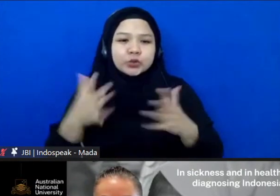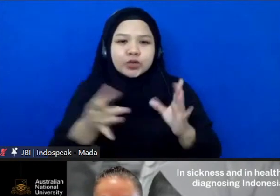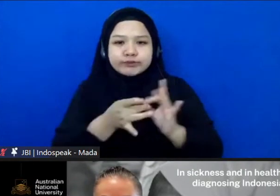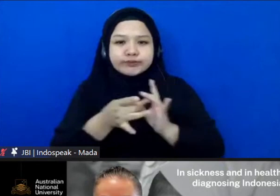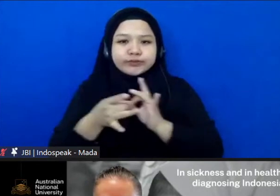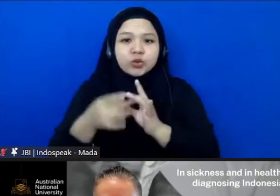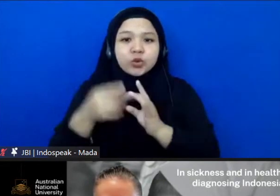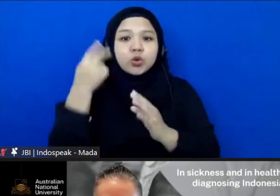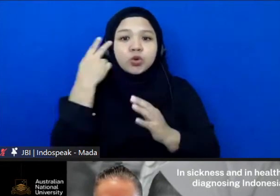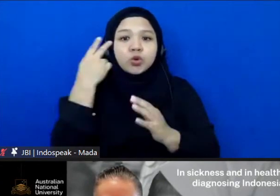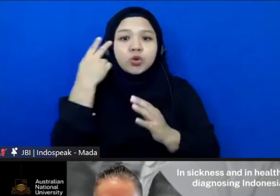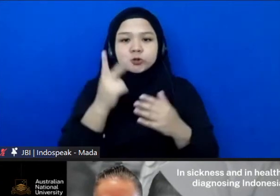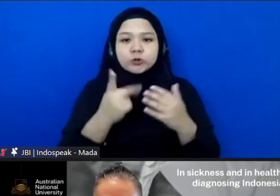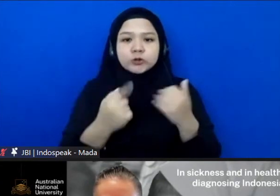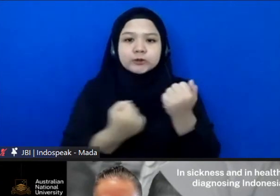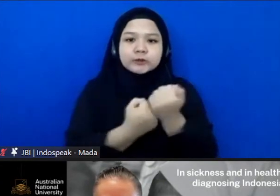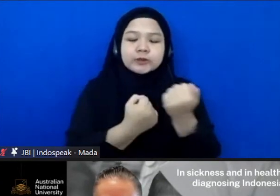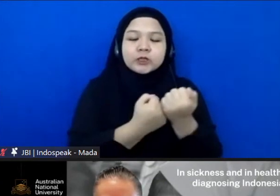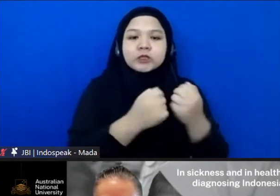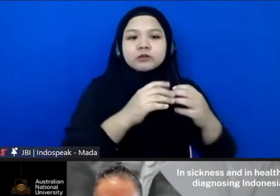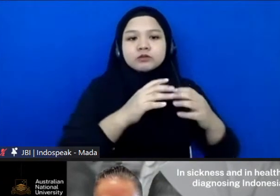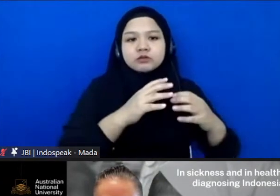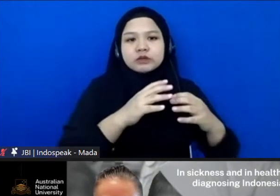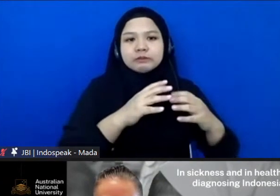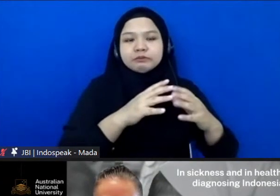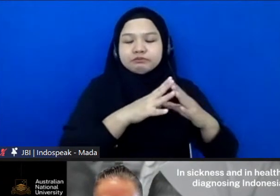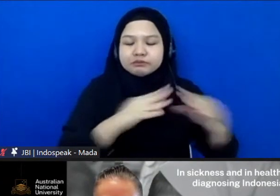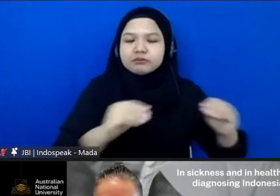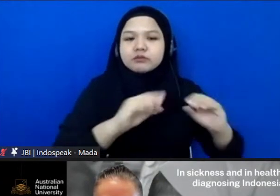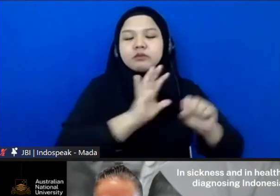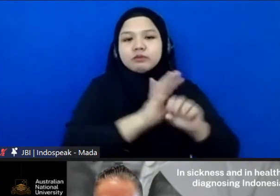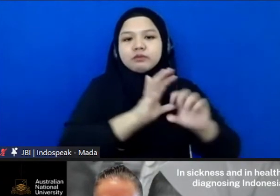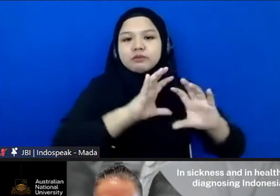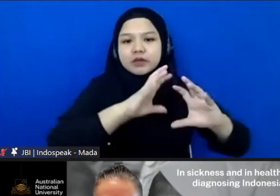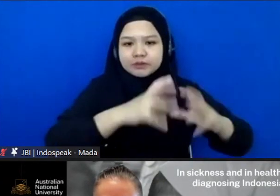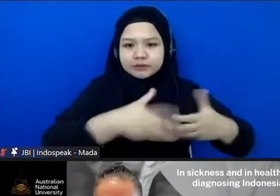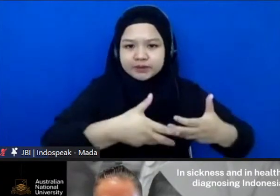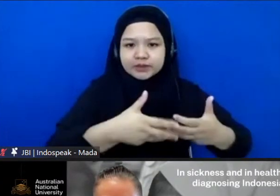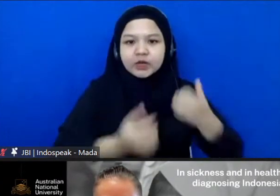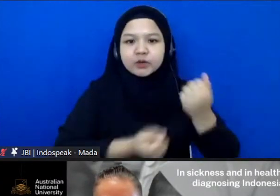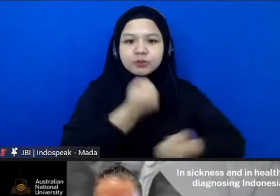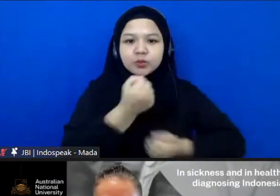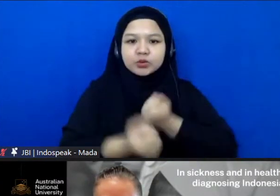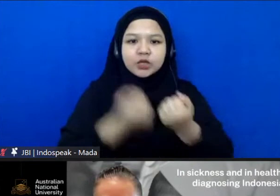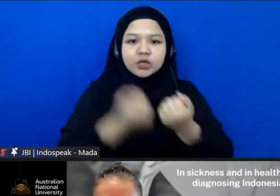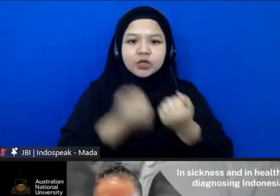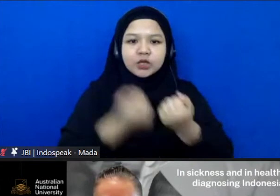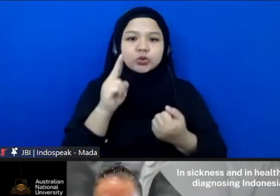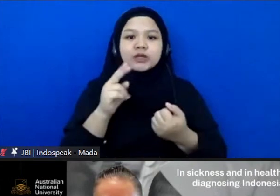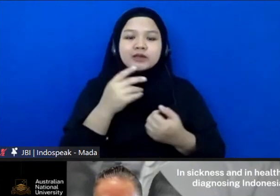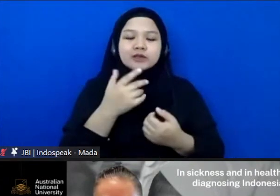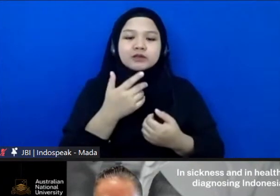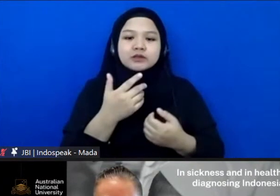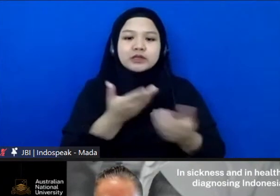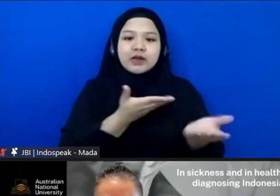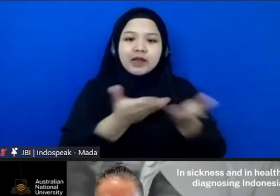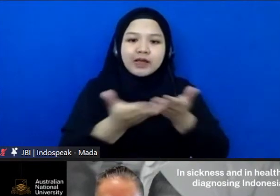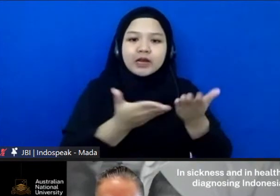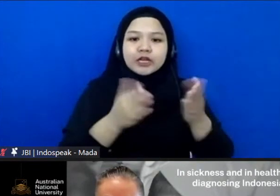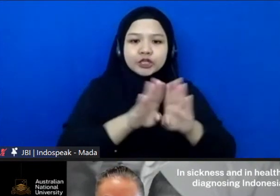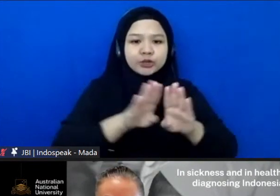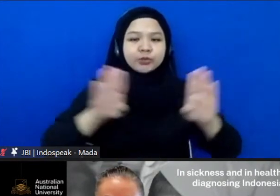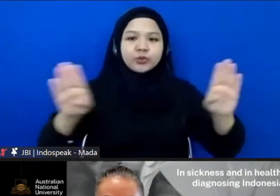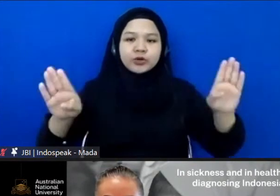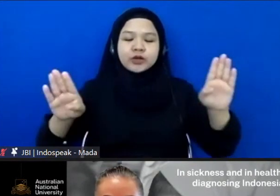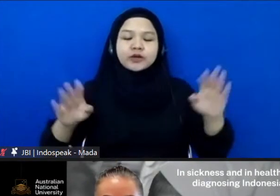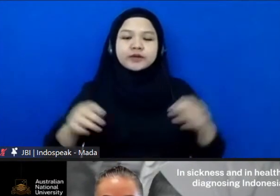pandemic subsides and borders reopen. Ladies and gentlemen, this pandemic has posed